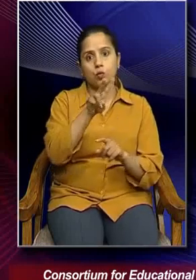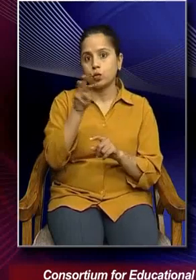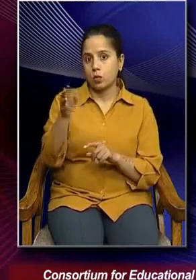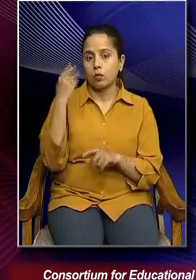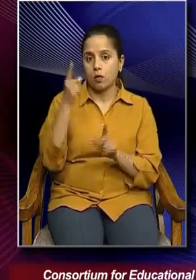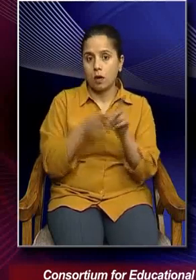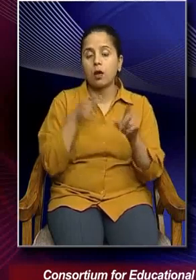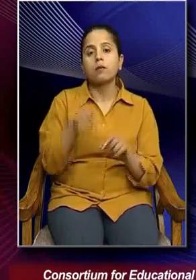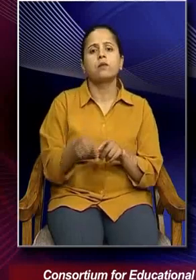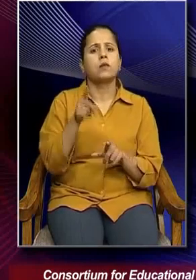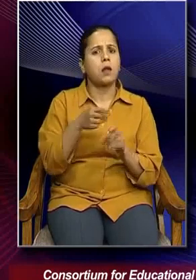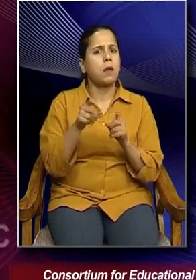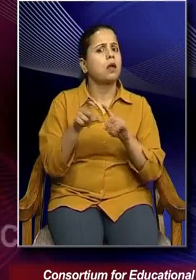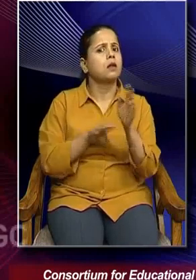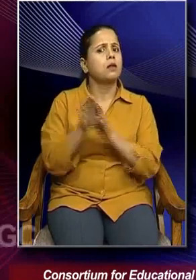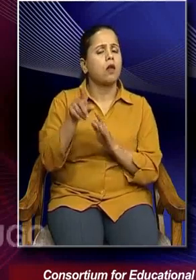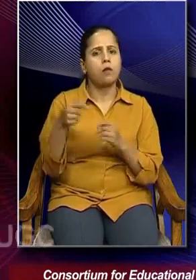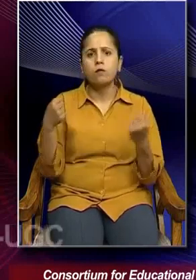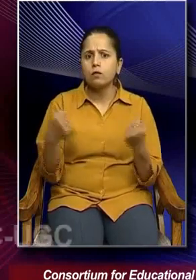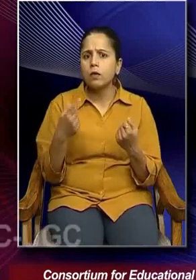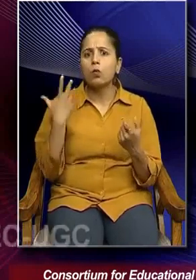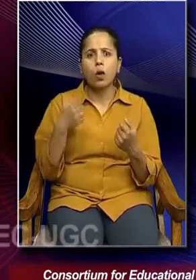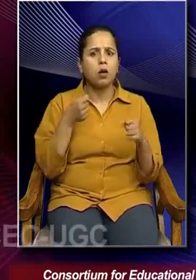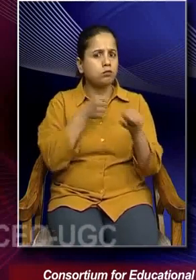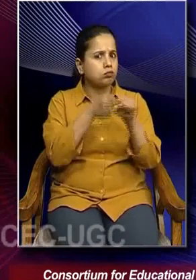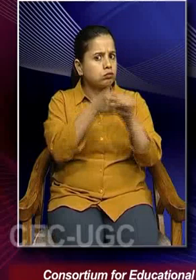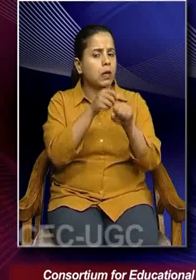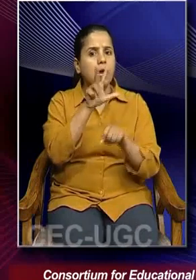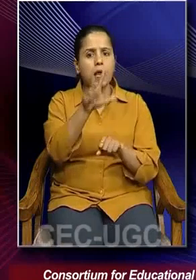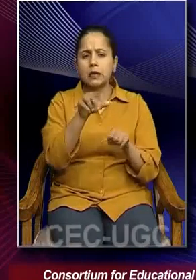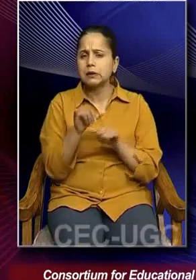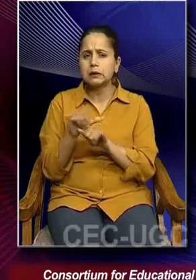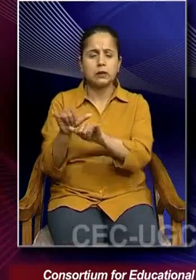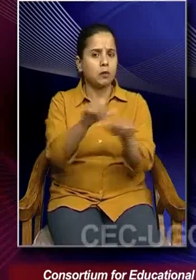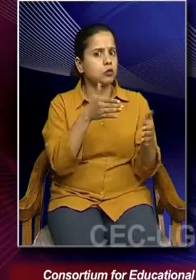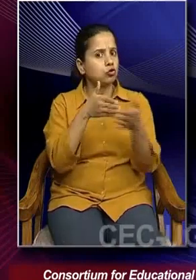developing nations came together to fight 8 common challenges, again